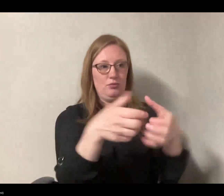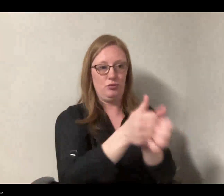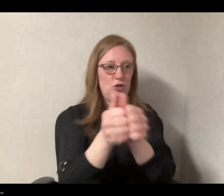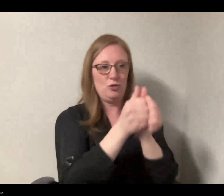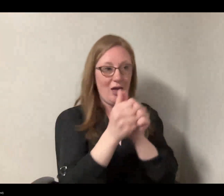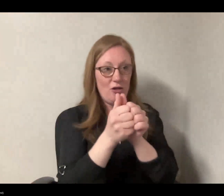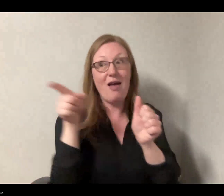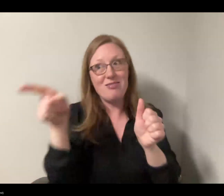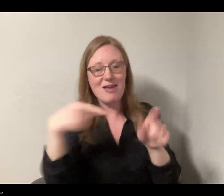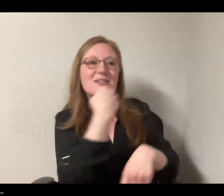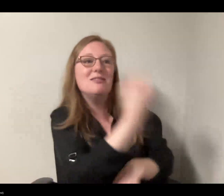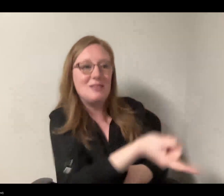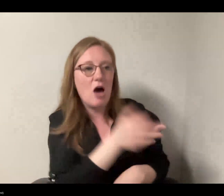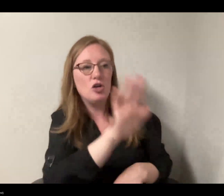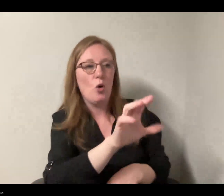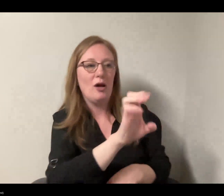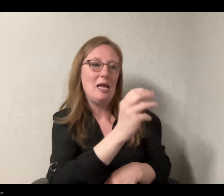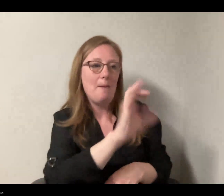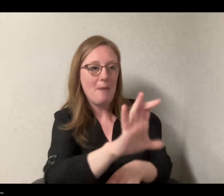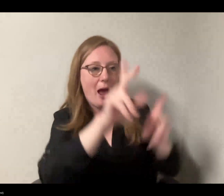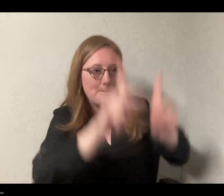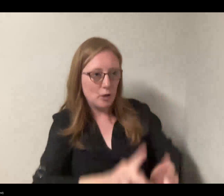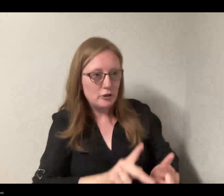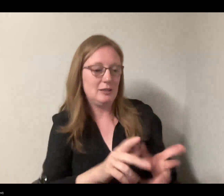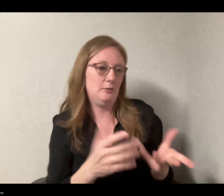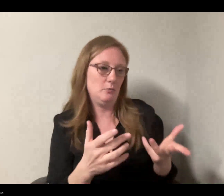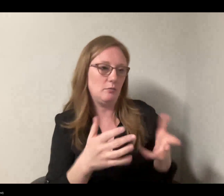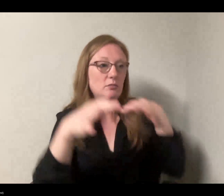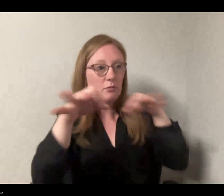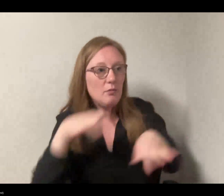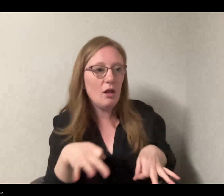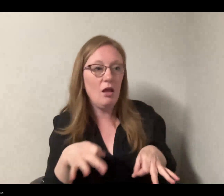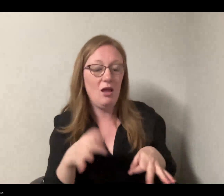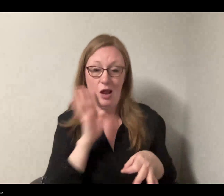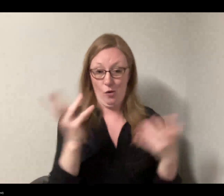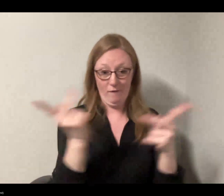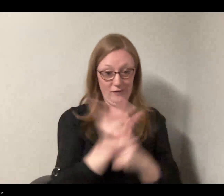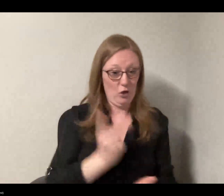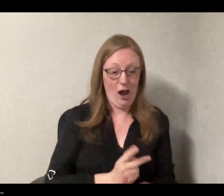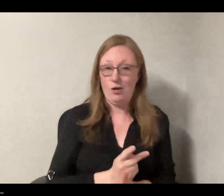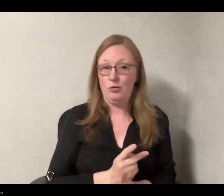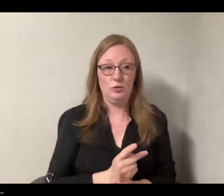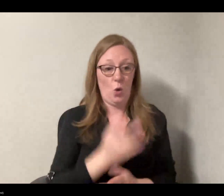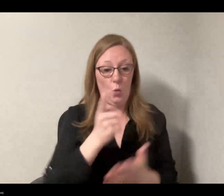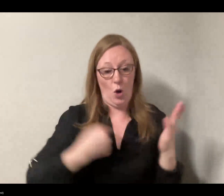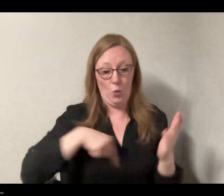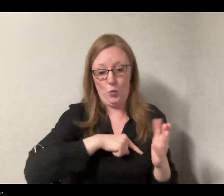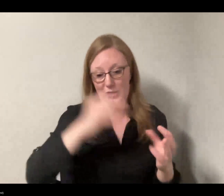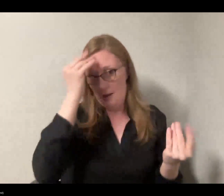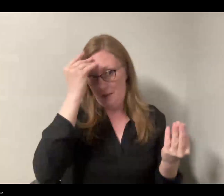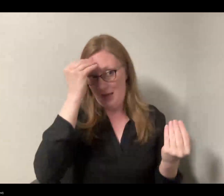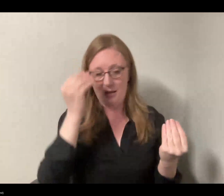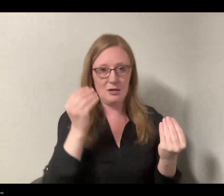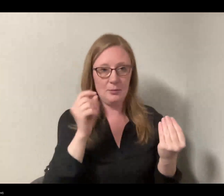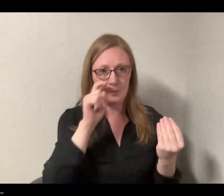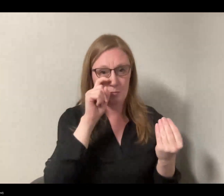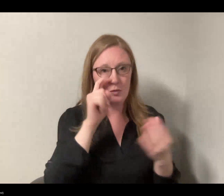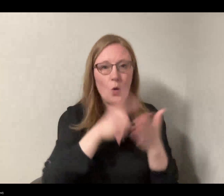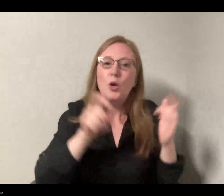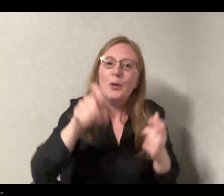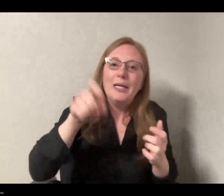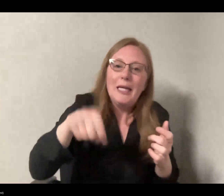your EMAC person to go in there and go figure out what we think, what do we